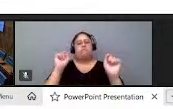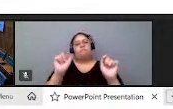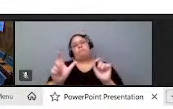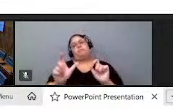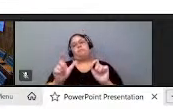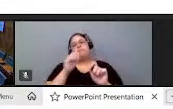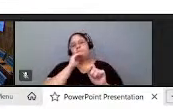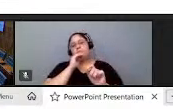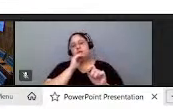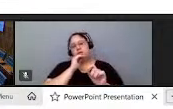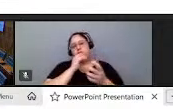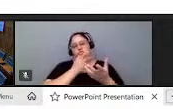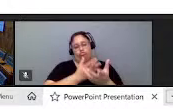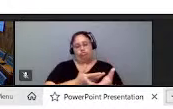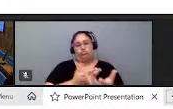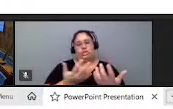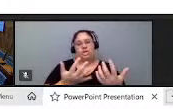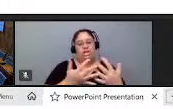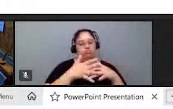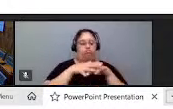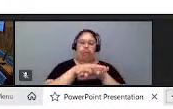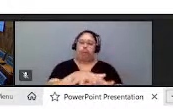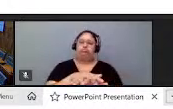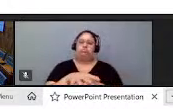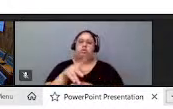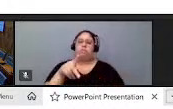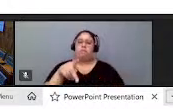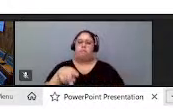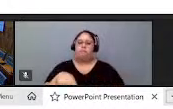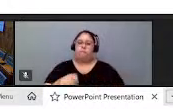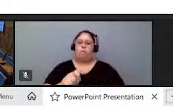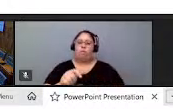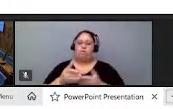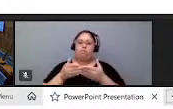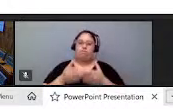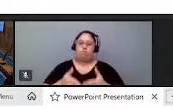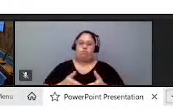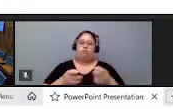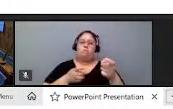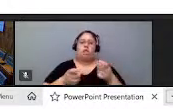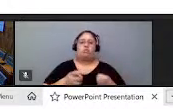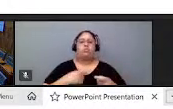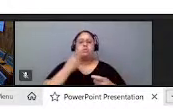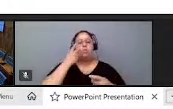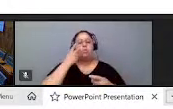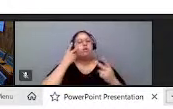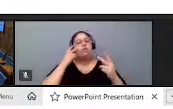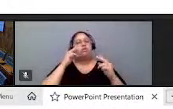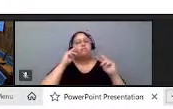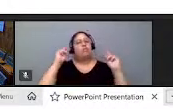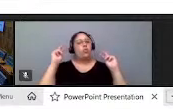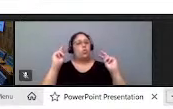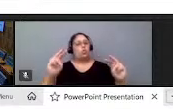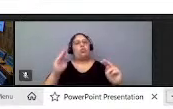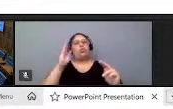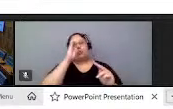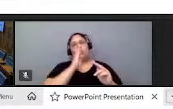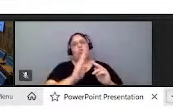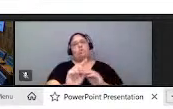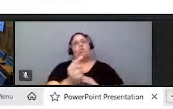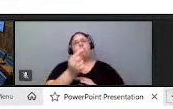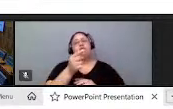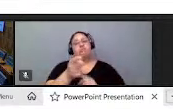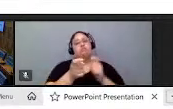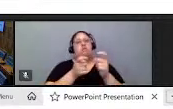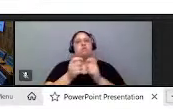uh as the name mentions integrated port management so that we see it as a single view uh that is within the Ambit and control of